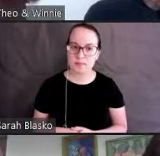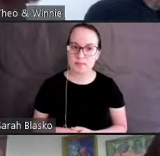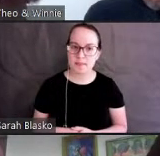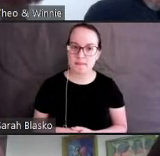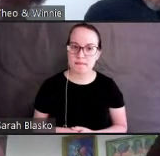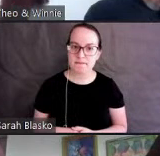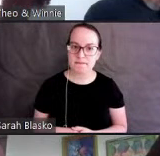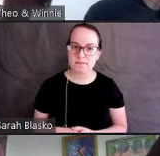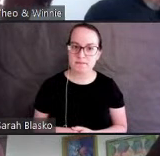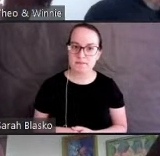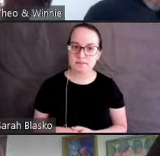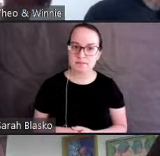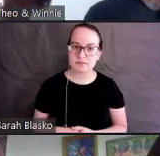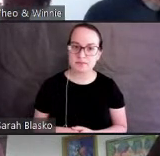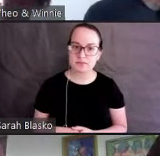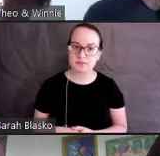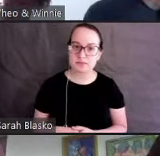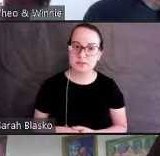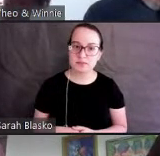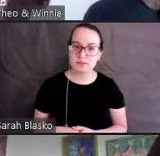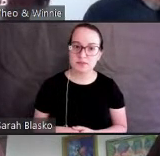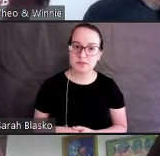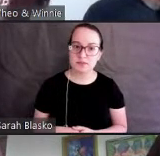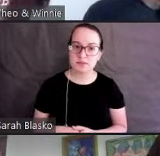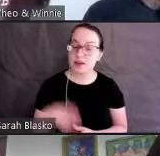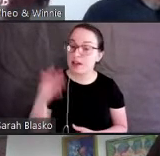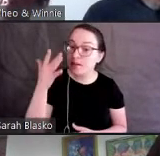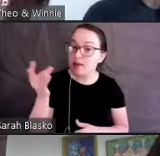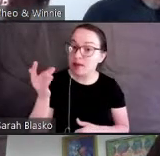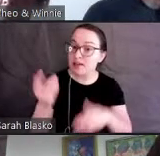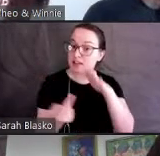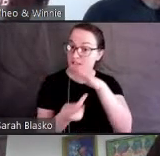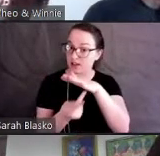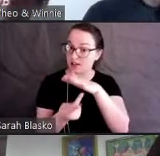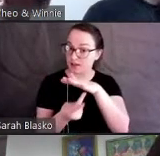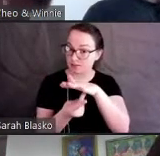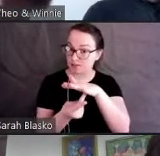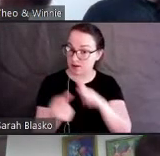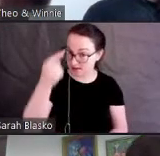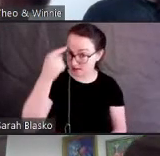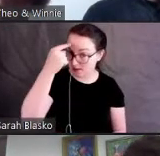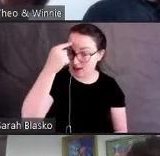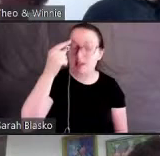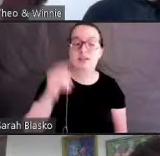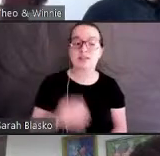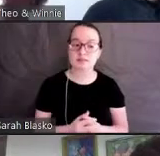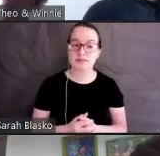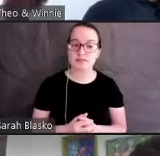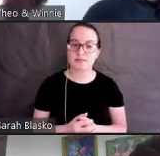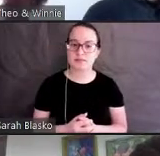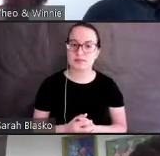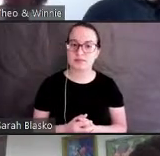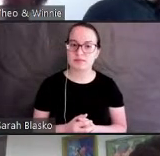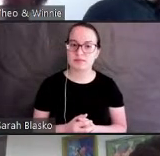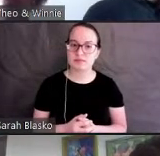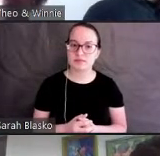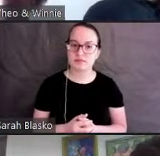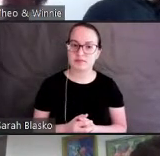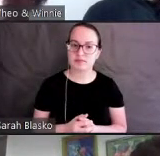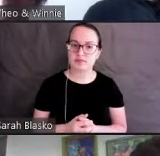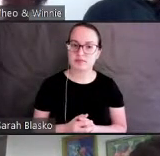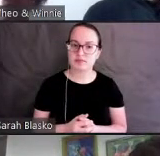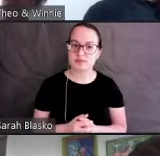Because in Paul's mind, what's at stake isn't just